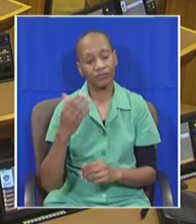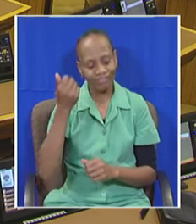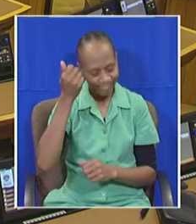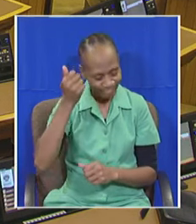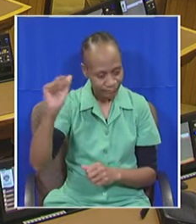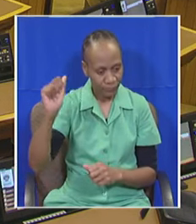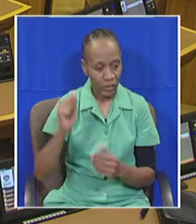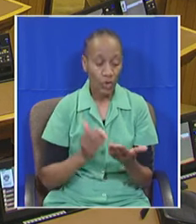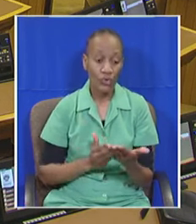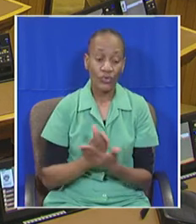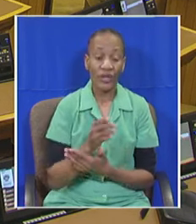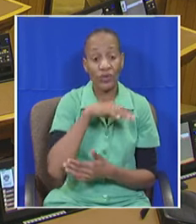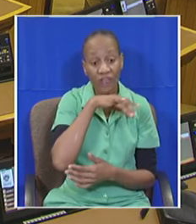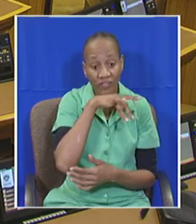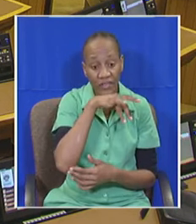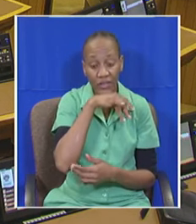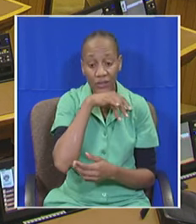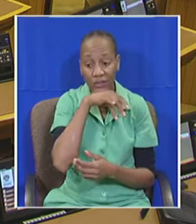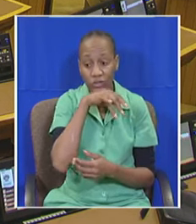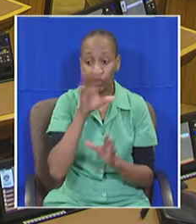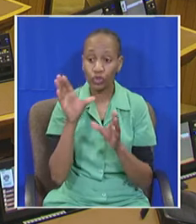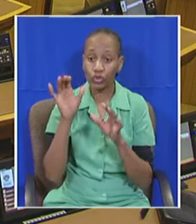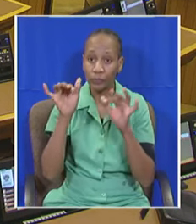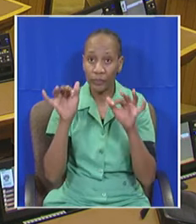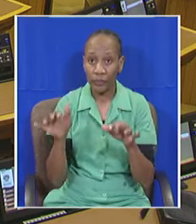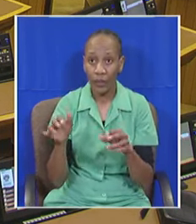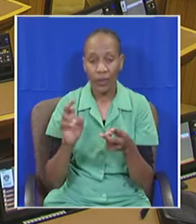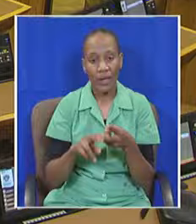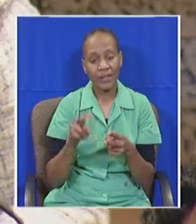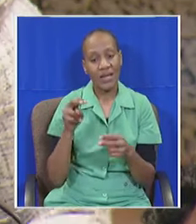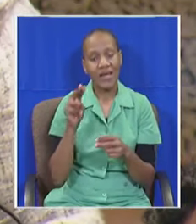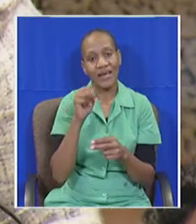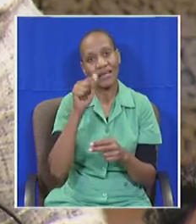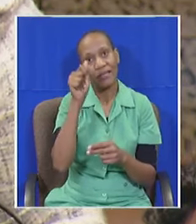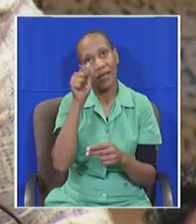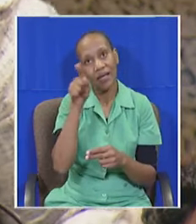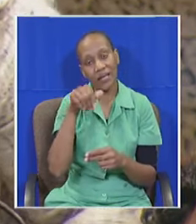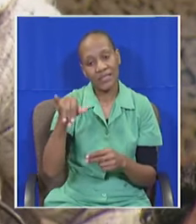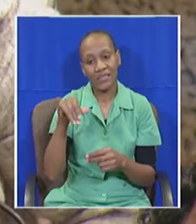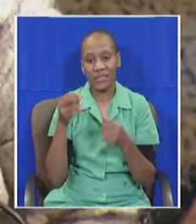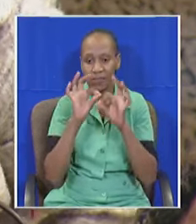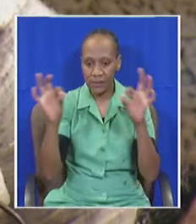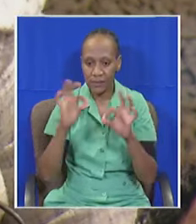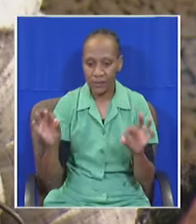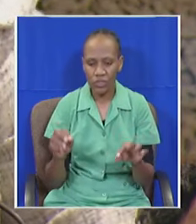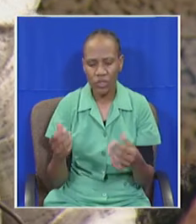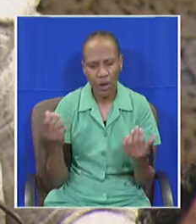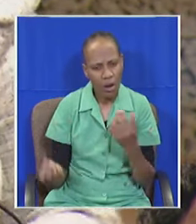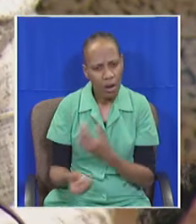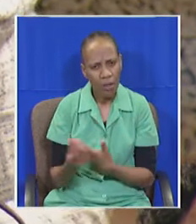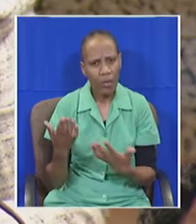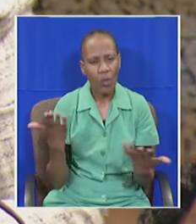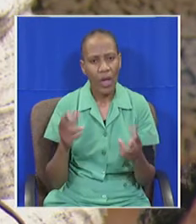rise of Afrikaner nationalism and neo-Nazi sentiments, which recently surfaced at the University